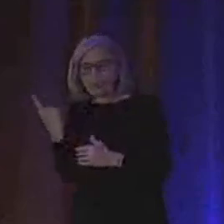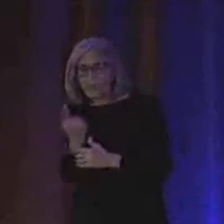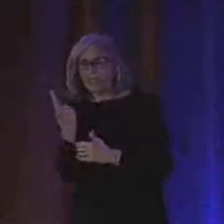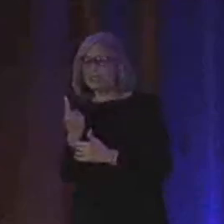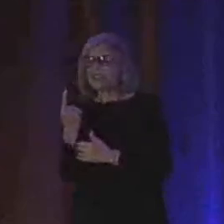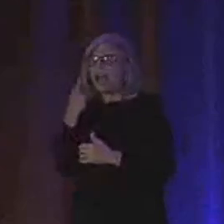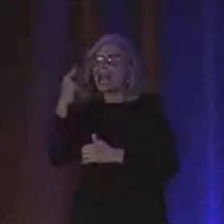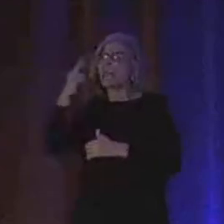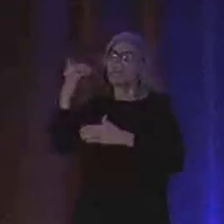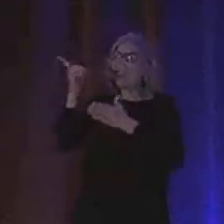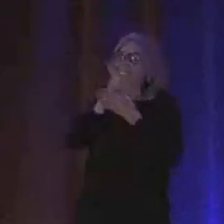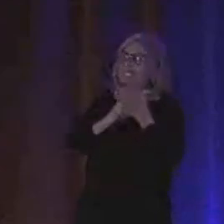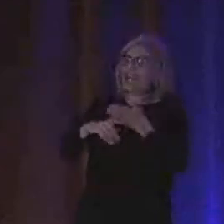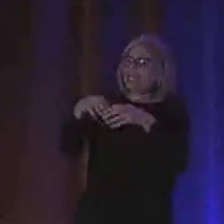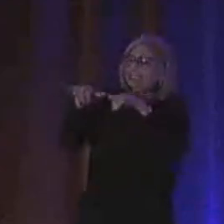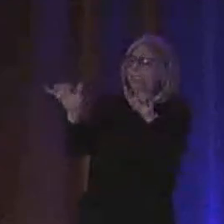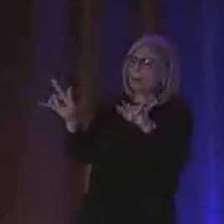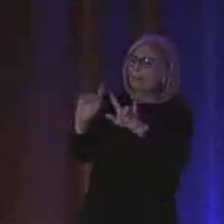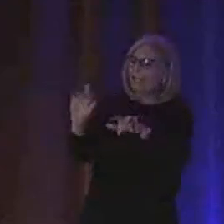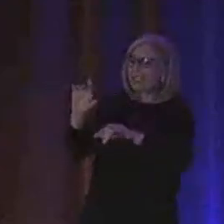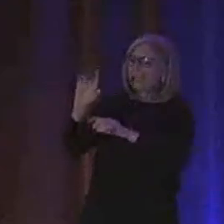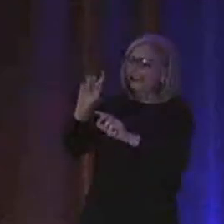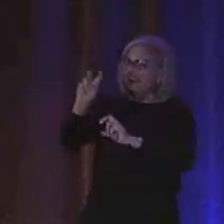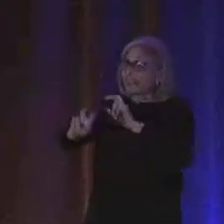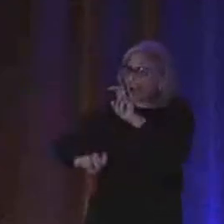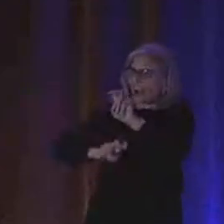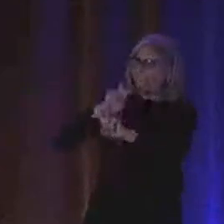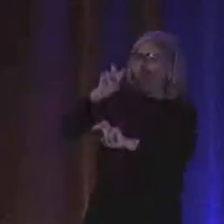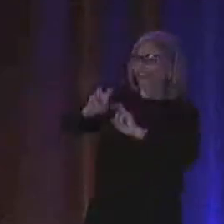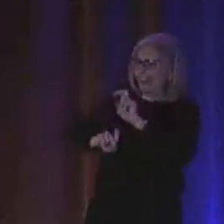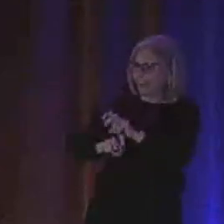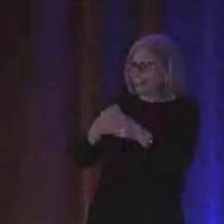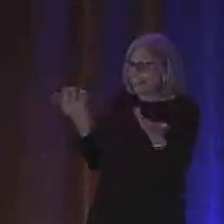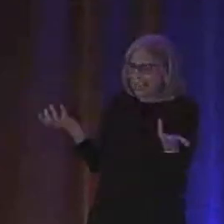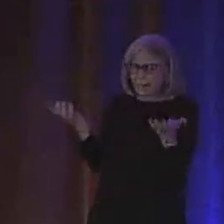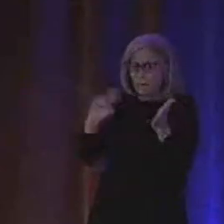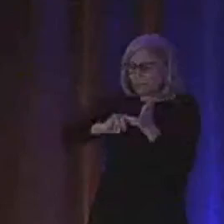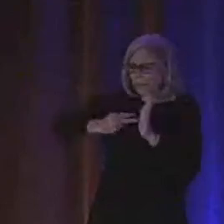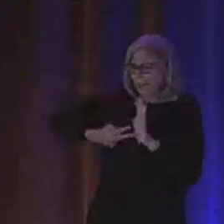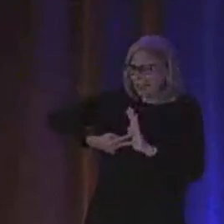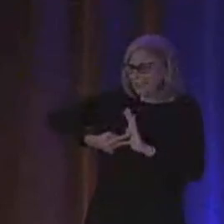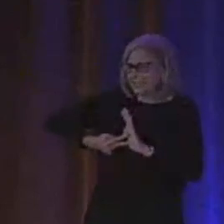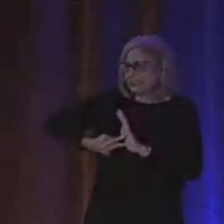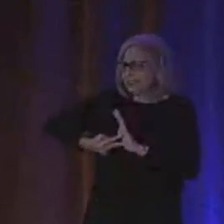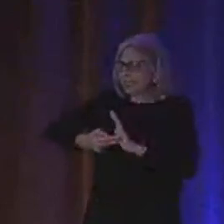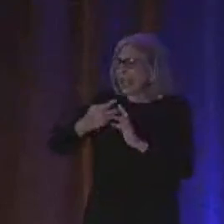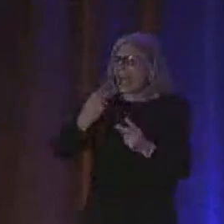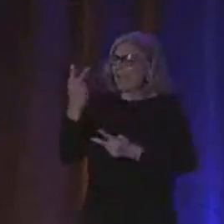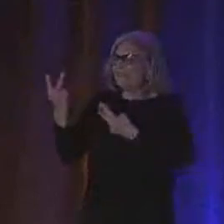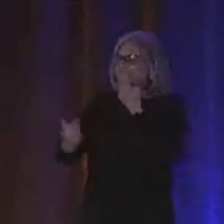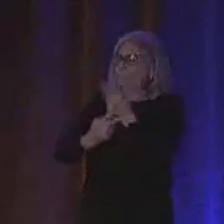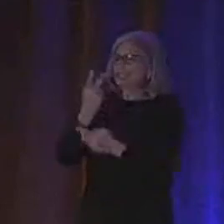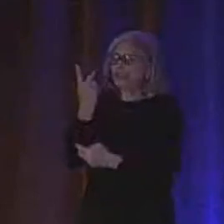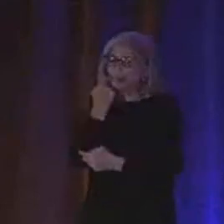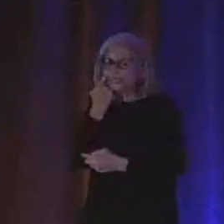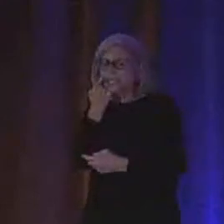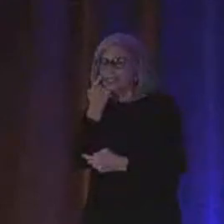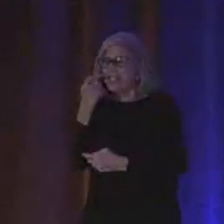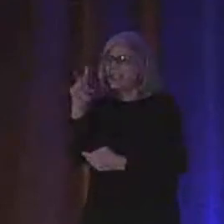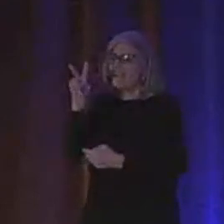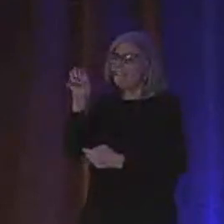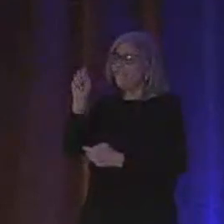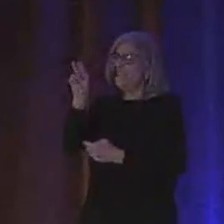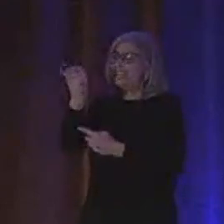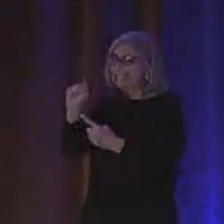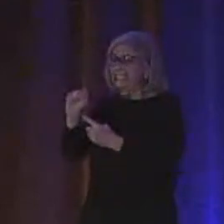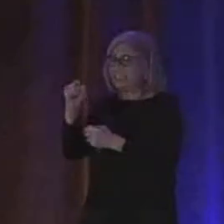design systems are like a carnival. And what do I mean by that? Well, I visited Venice last fall, and I